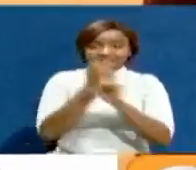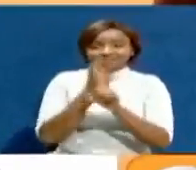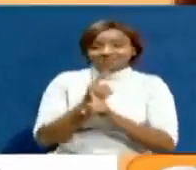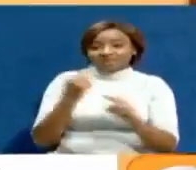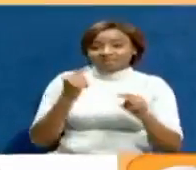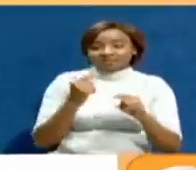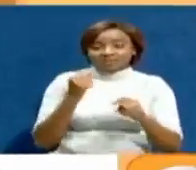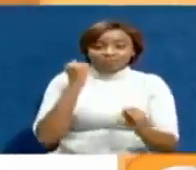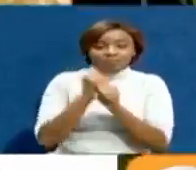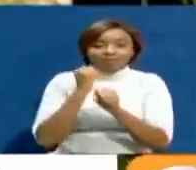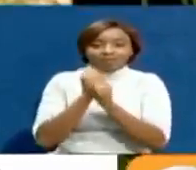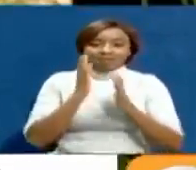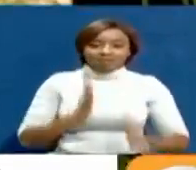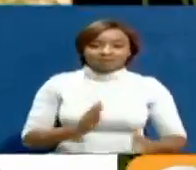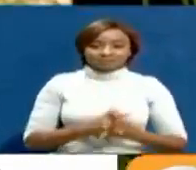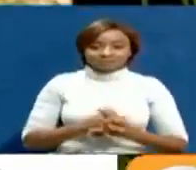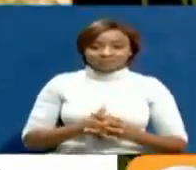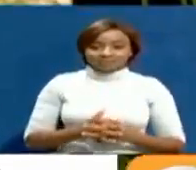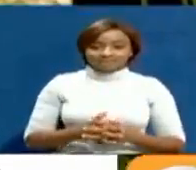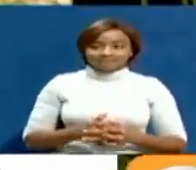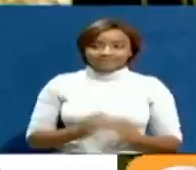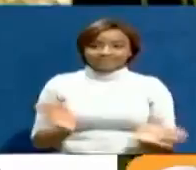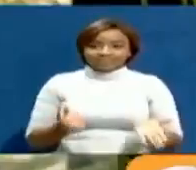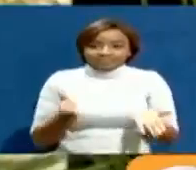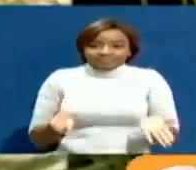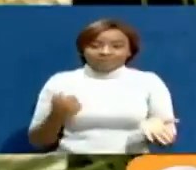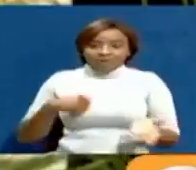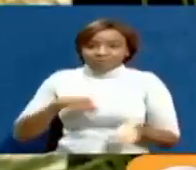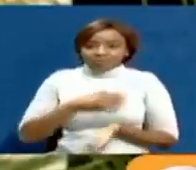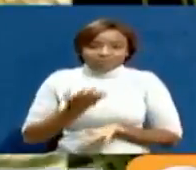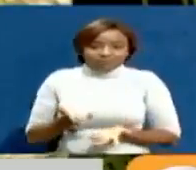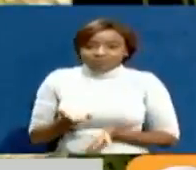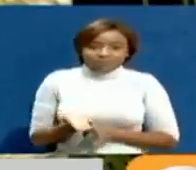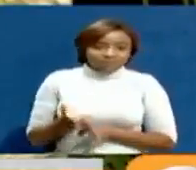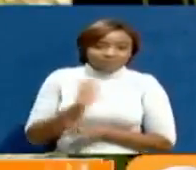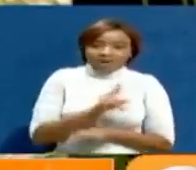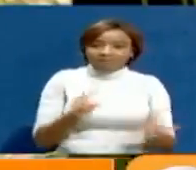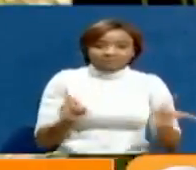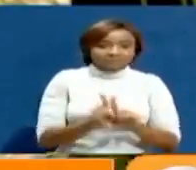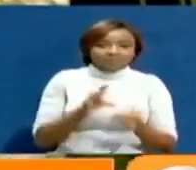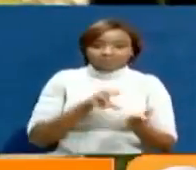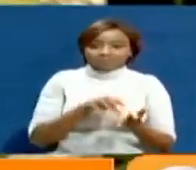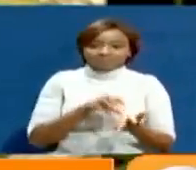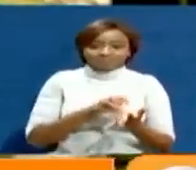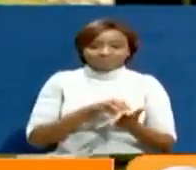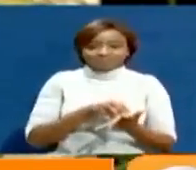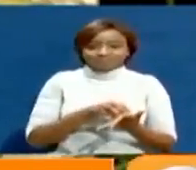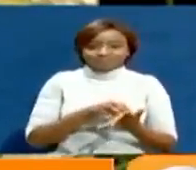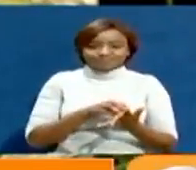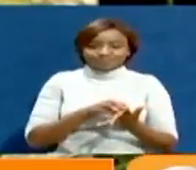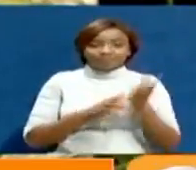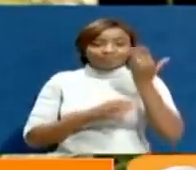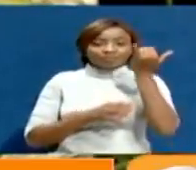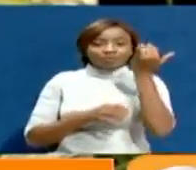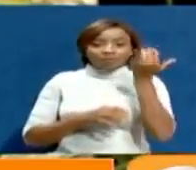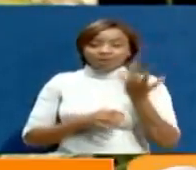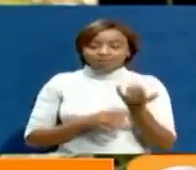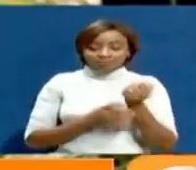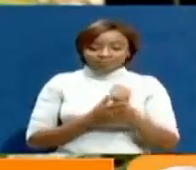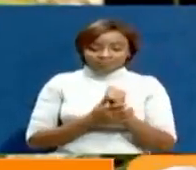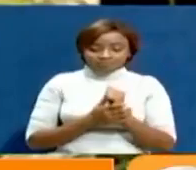hotel rooms remain empty. We are back to the same situation right now. We have sent